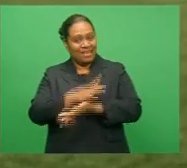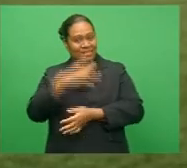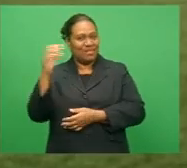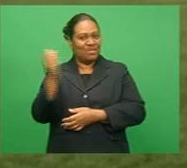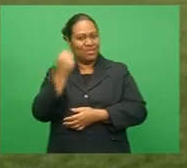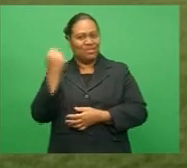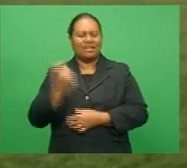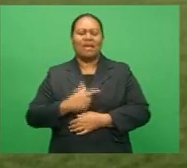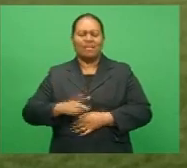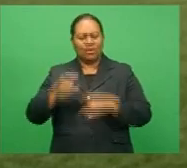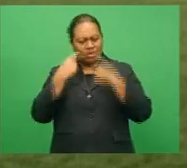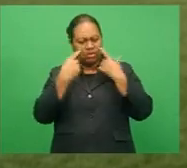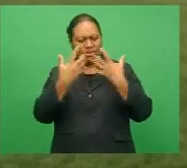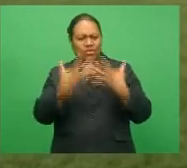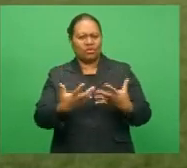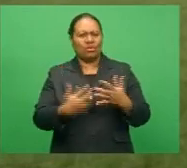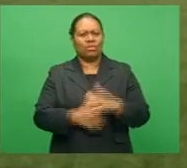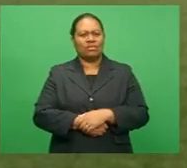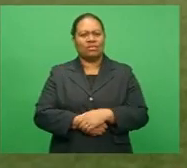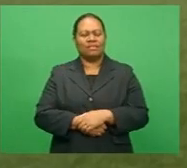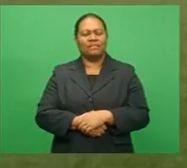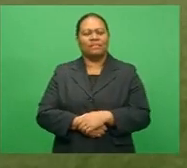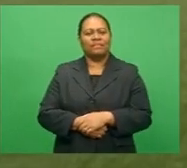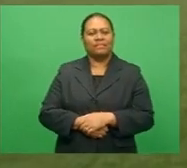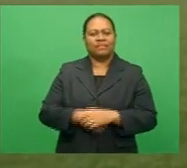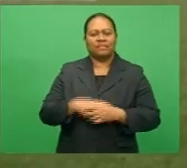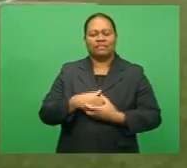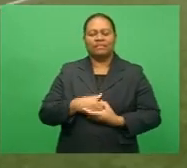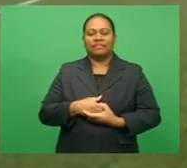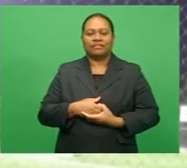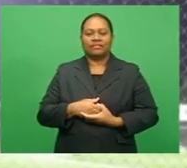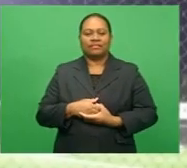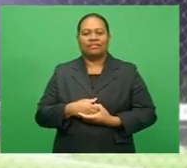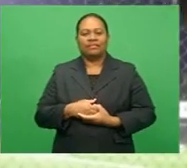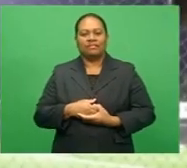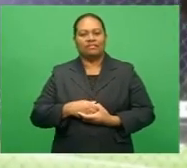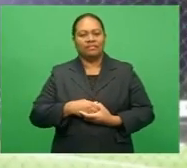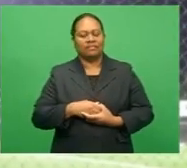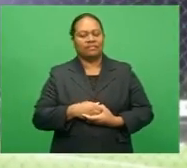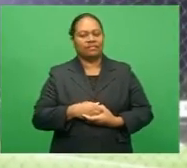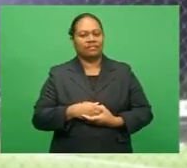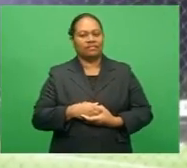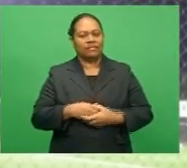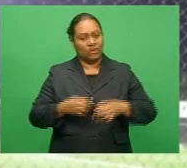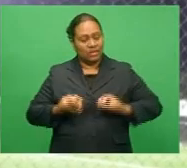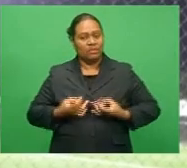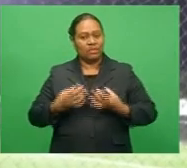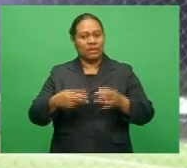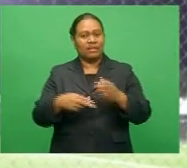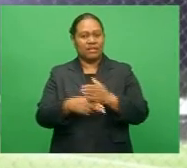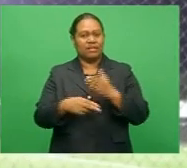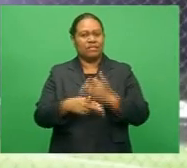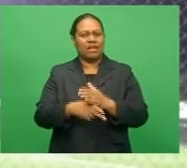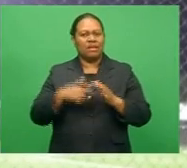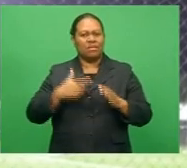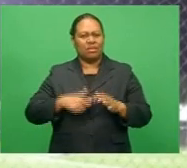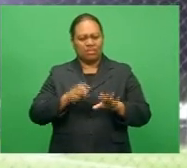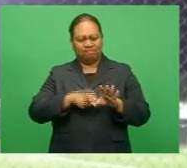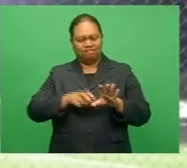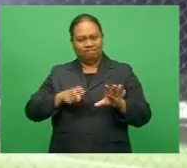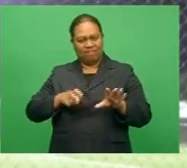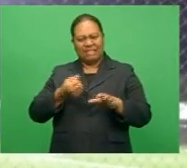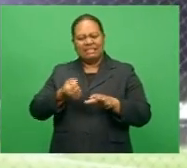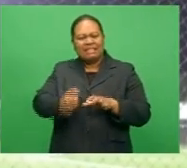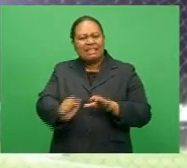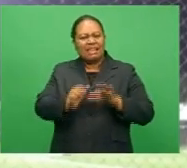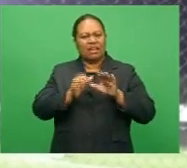after his side were on the verge of being relegated to the senior division. I was remembering when first Navua was demoted, I was still the coach, so